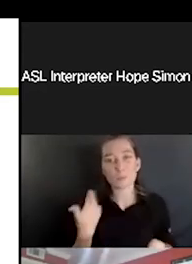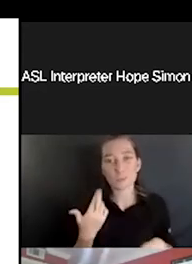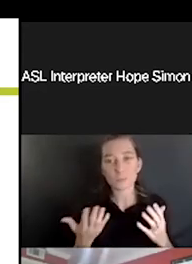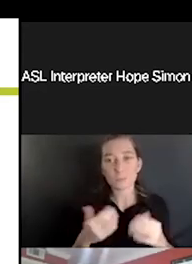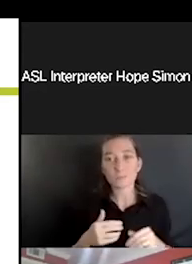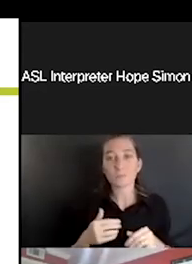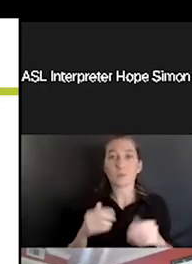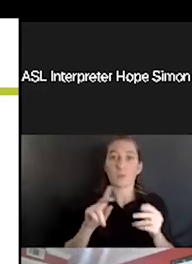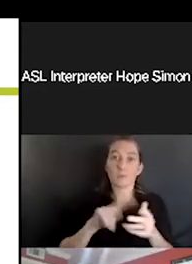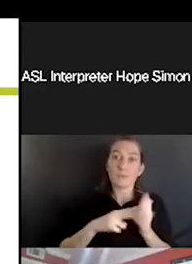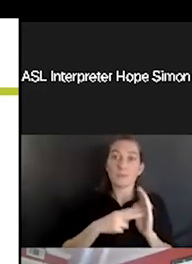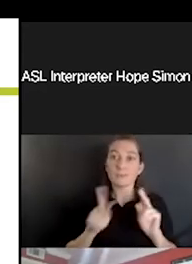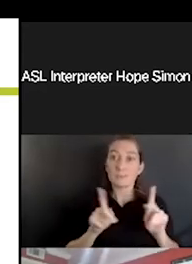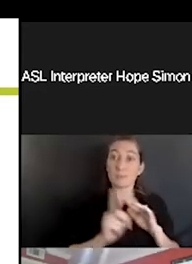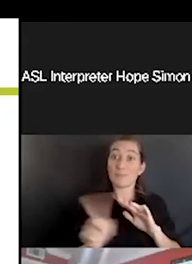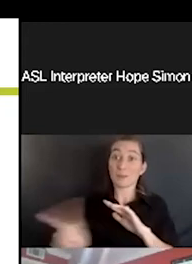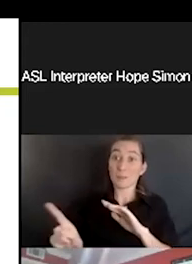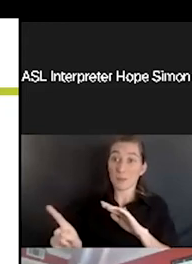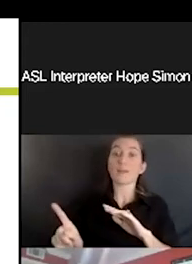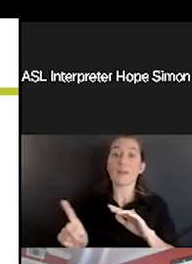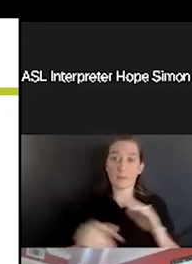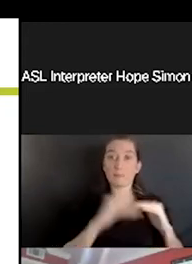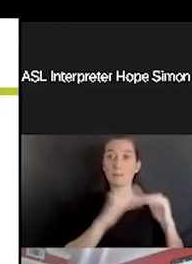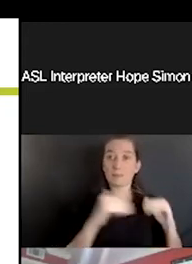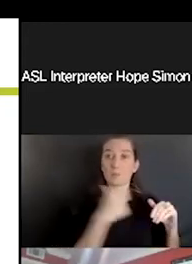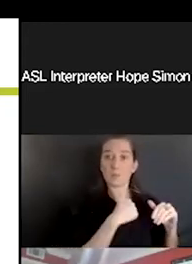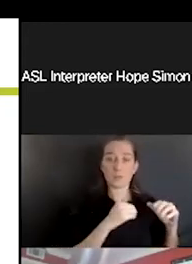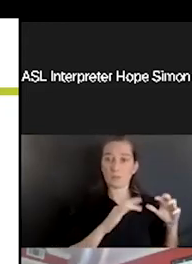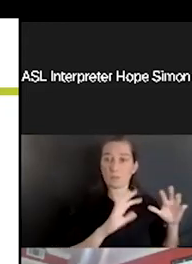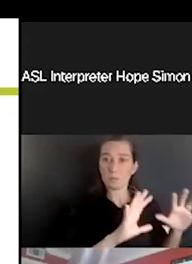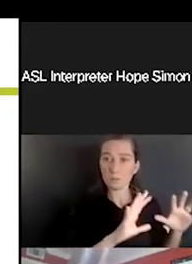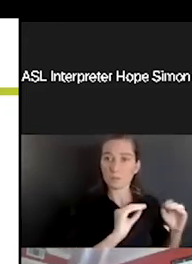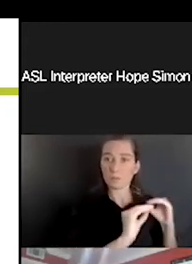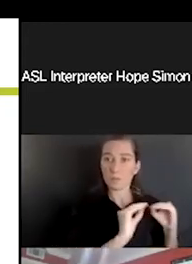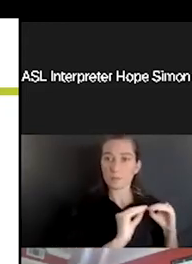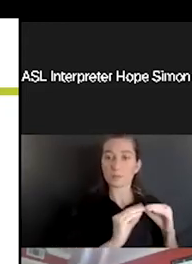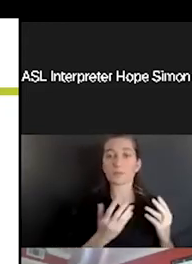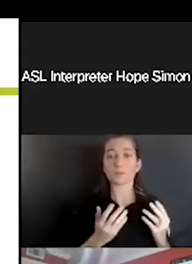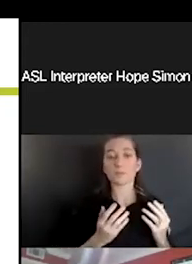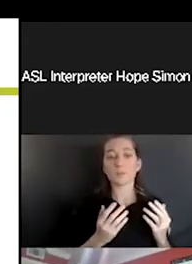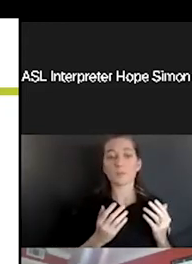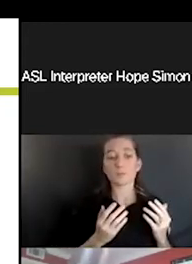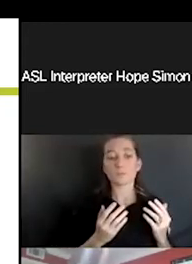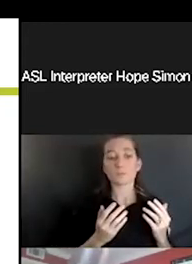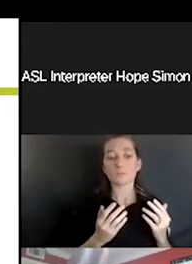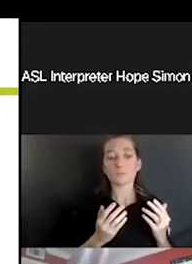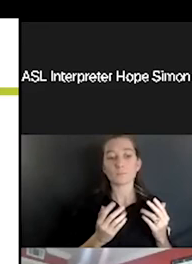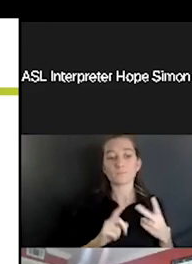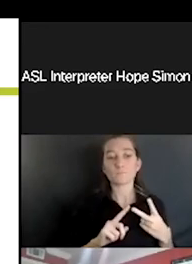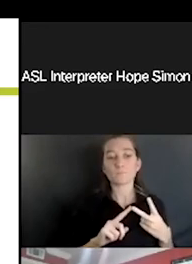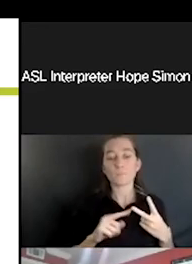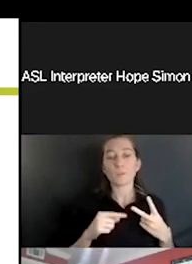have to fix the building. So we have to also think about what is it gonna do to our community resilience and not just pure